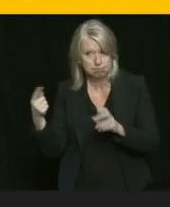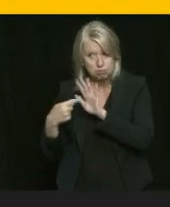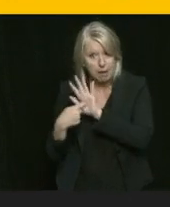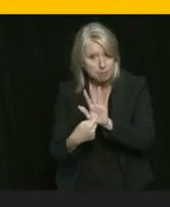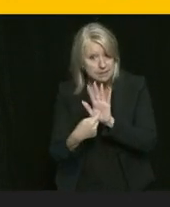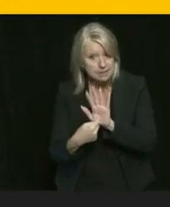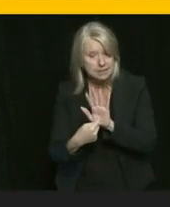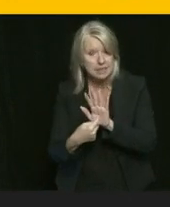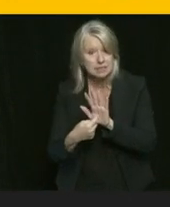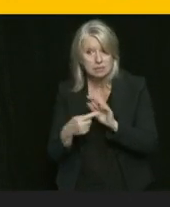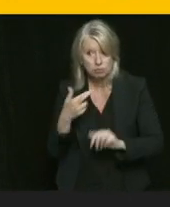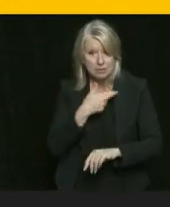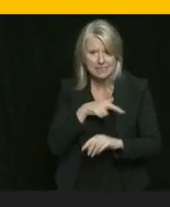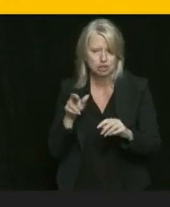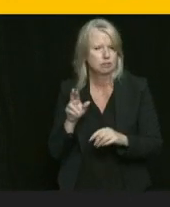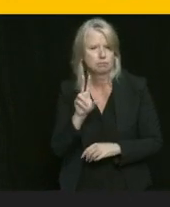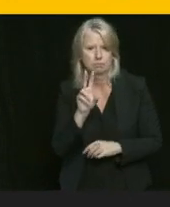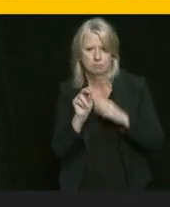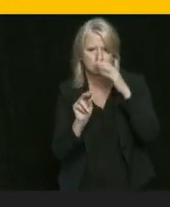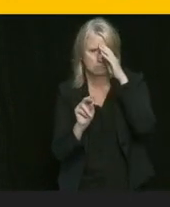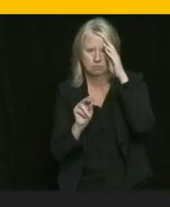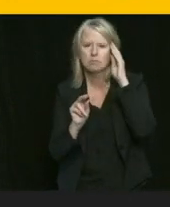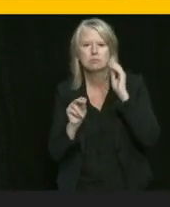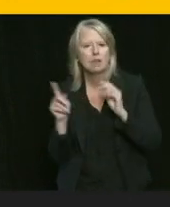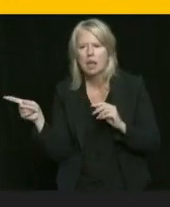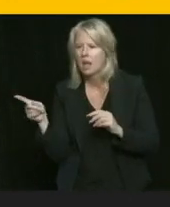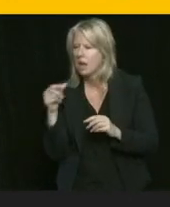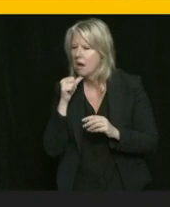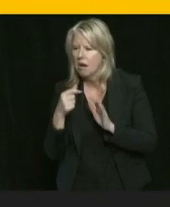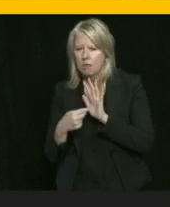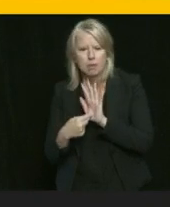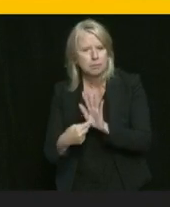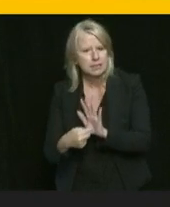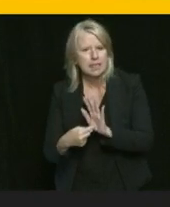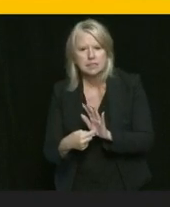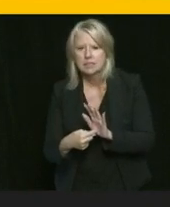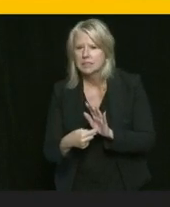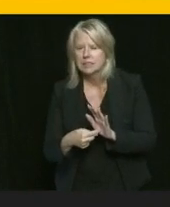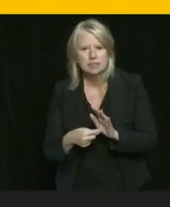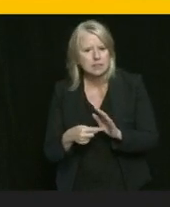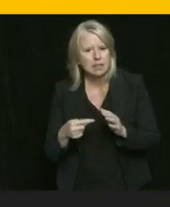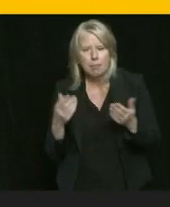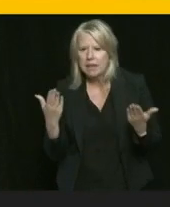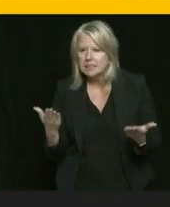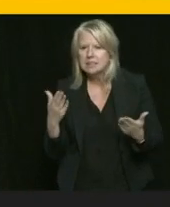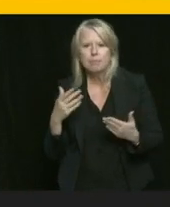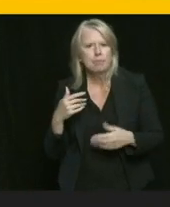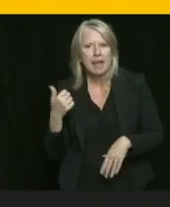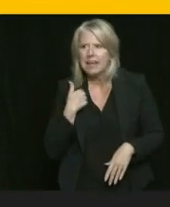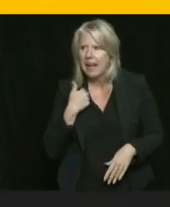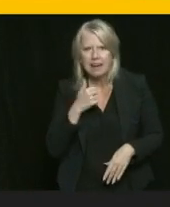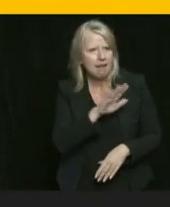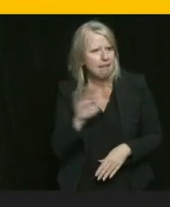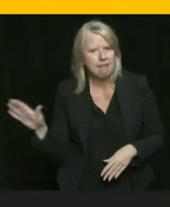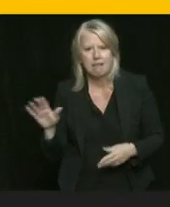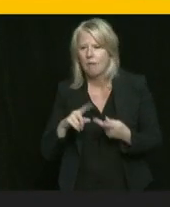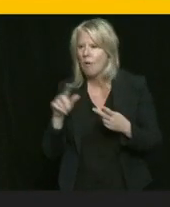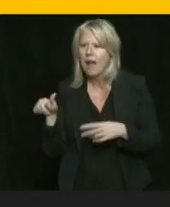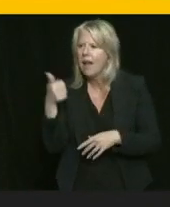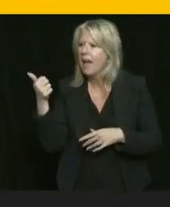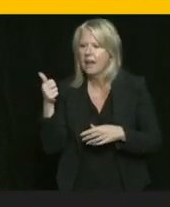And a religion. They do not in any way represent Muslims in Canada or anywhere else in the world.